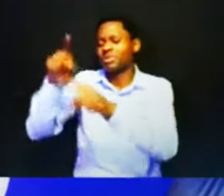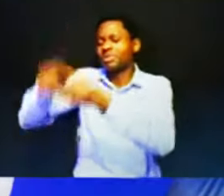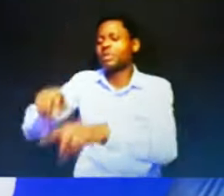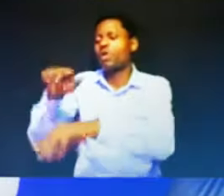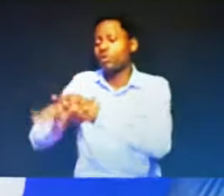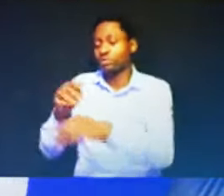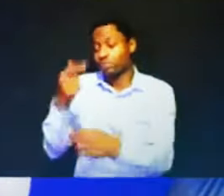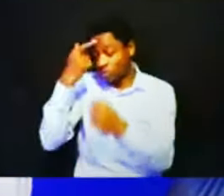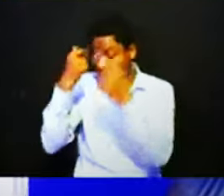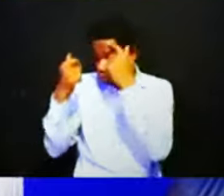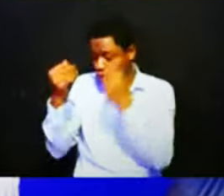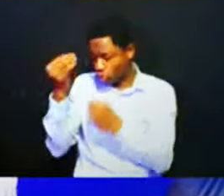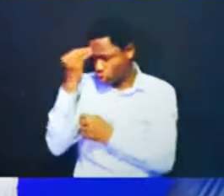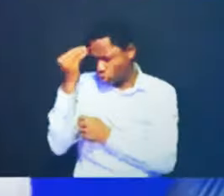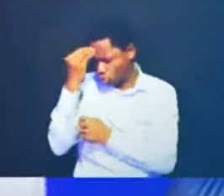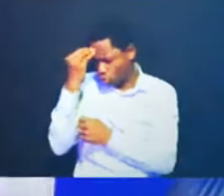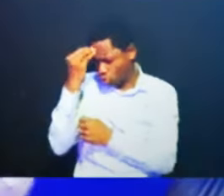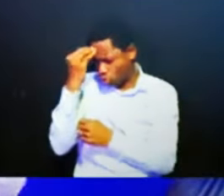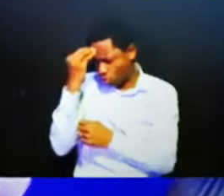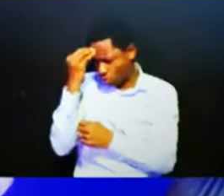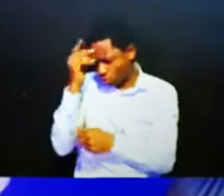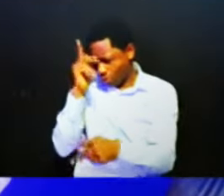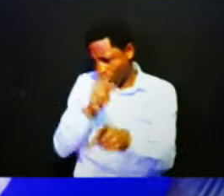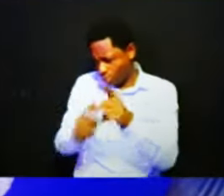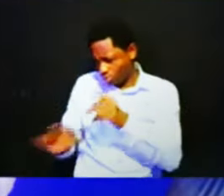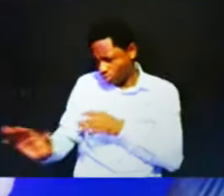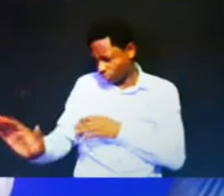For he knew all people. He